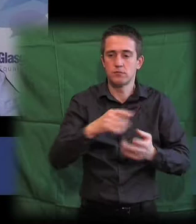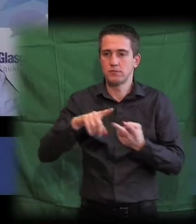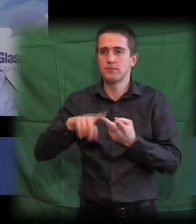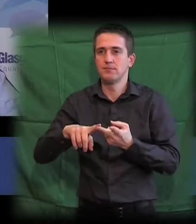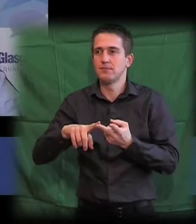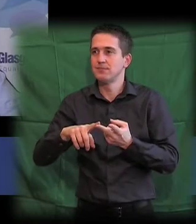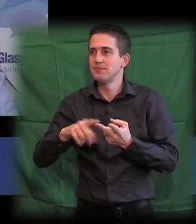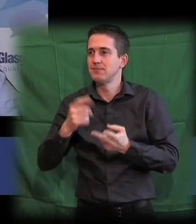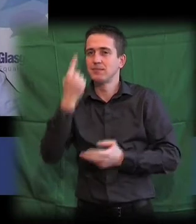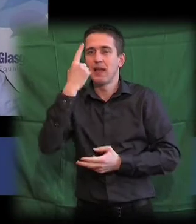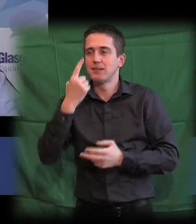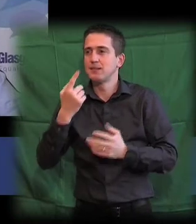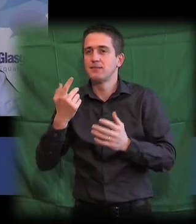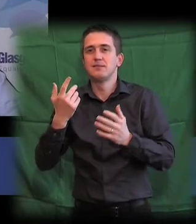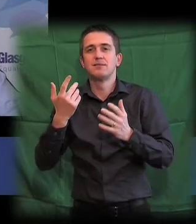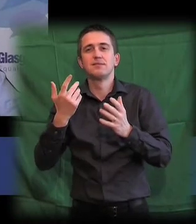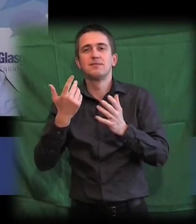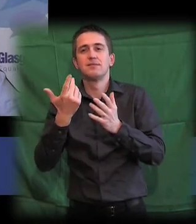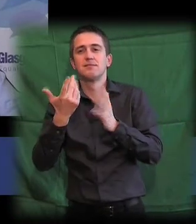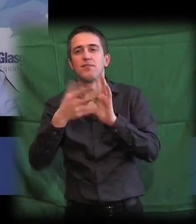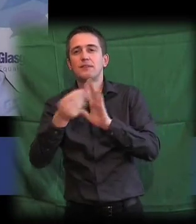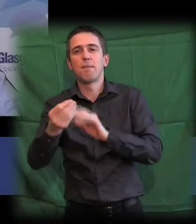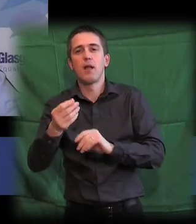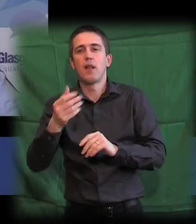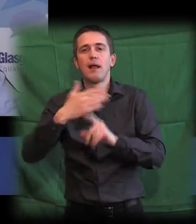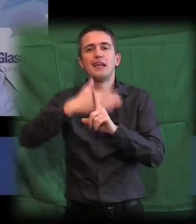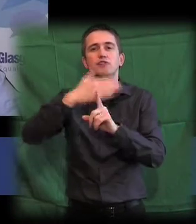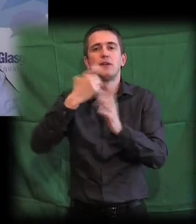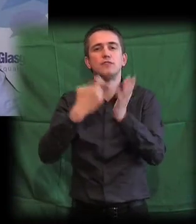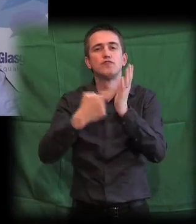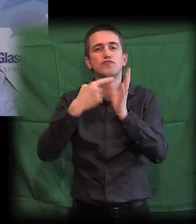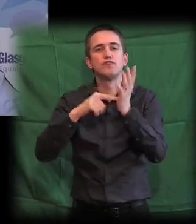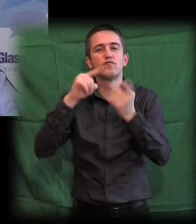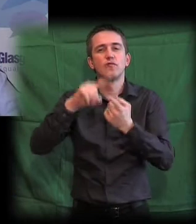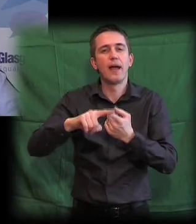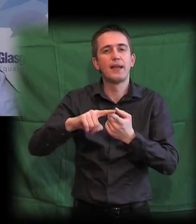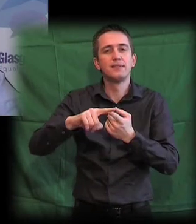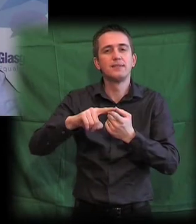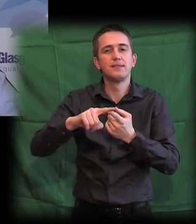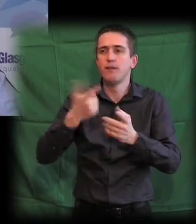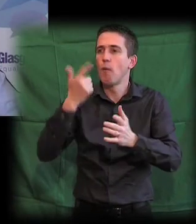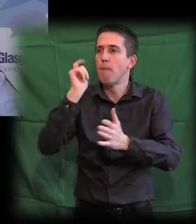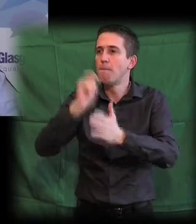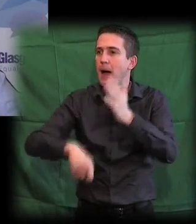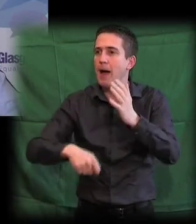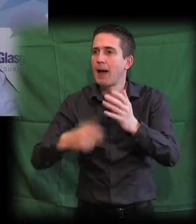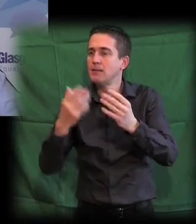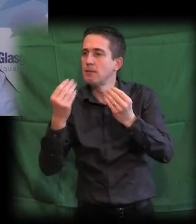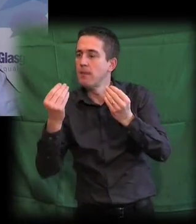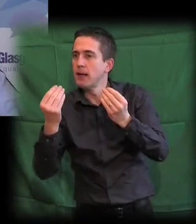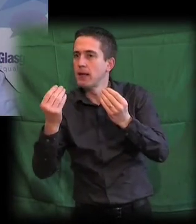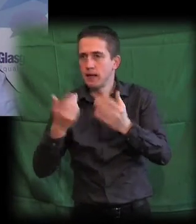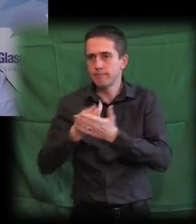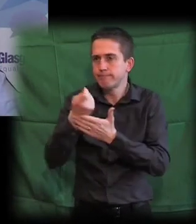how for example, the interest rates come about if you're getting something in hire purchase,